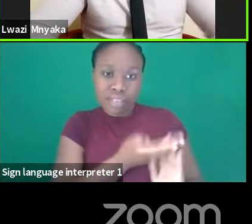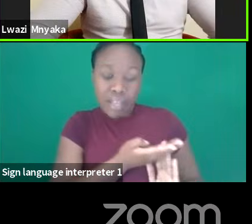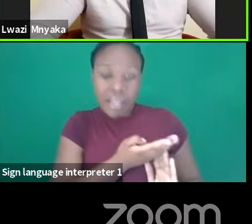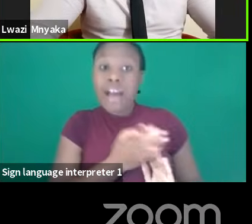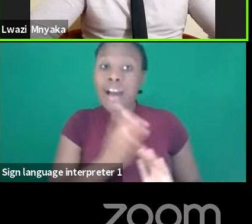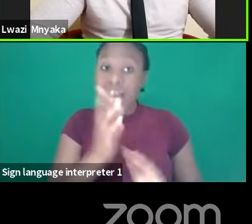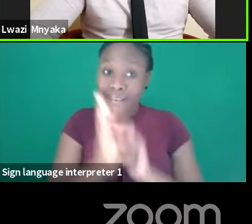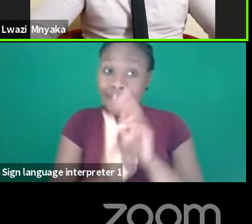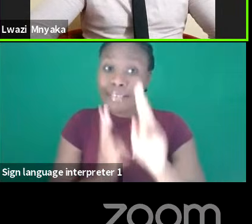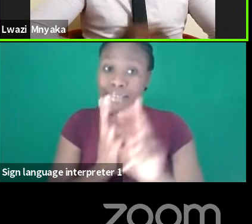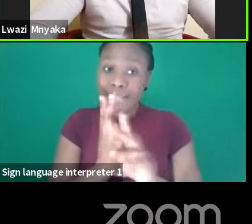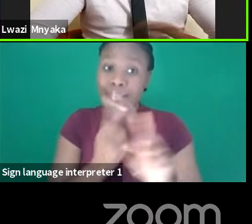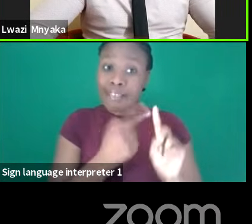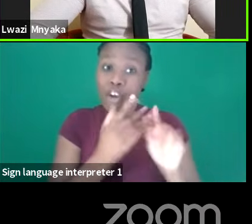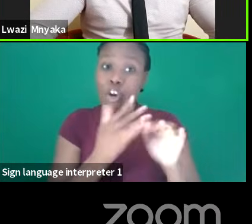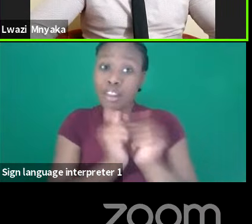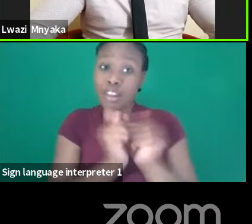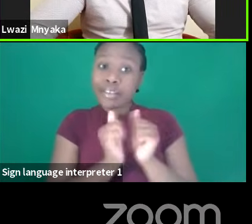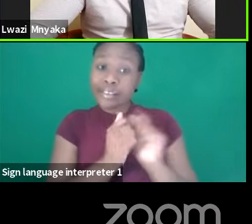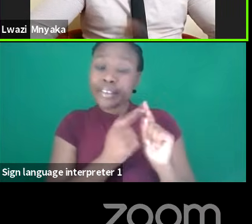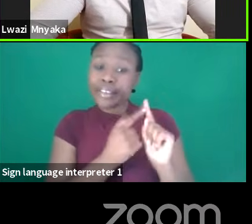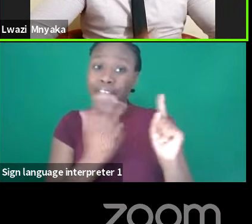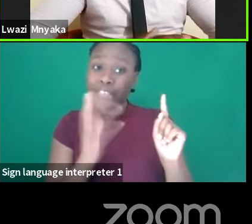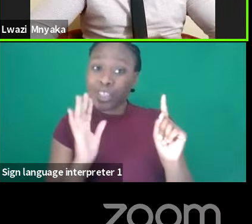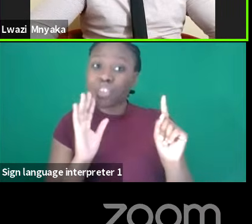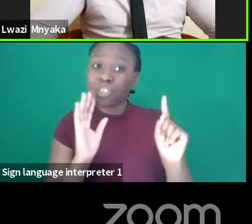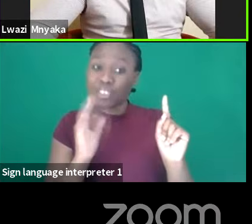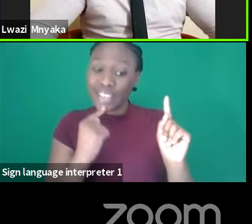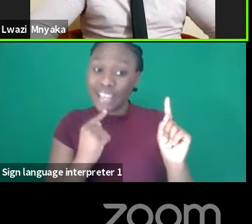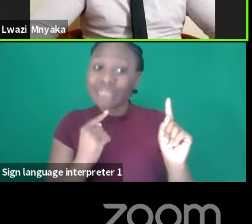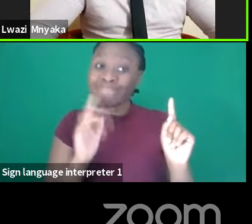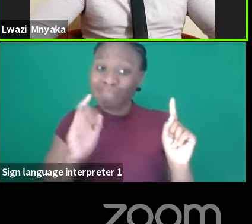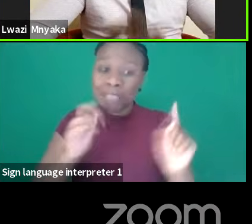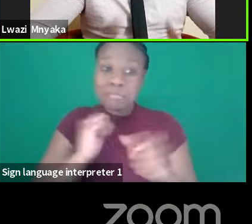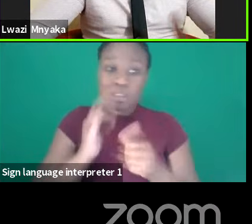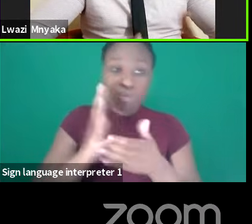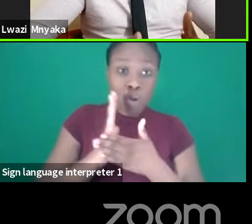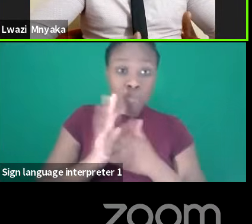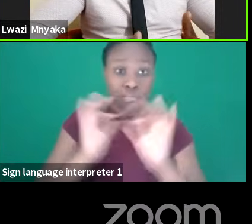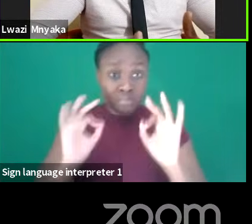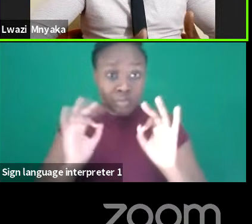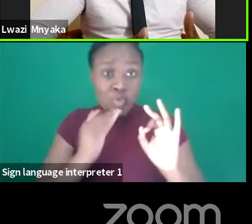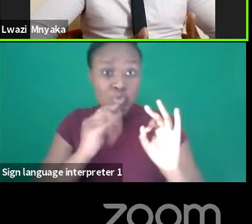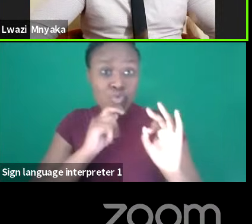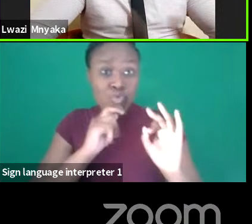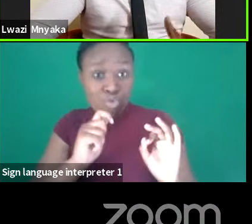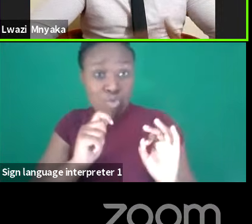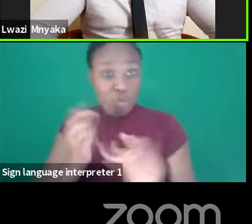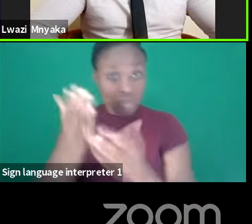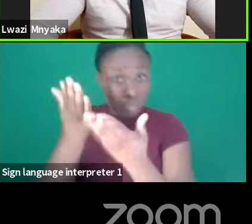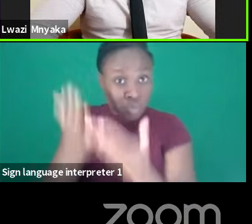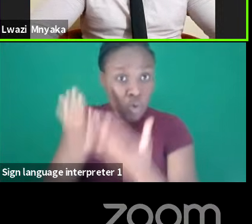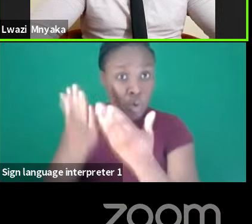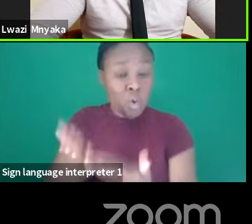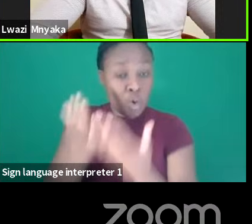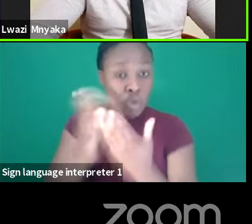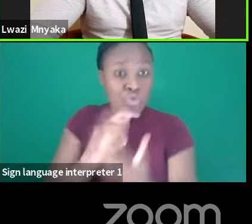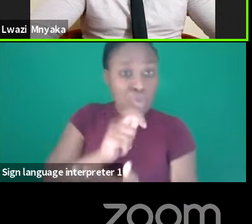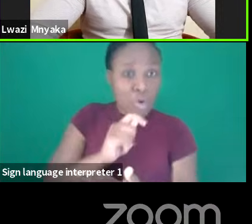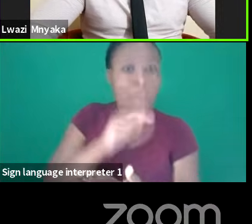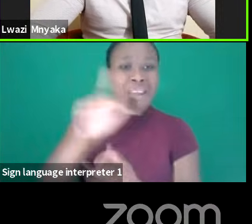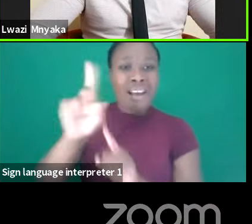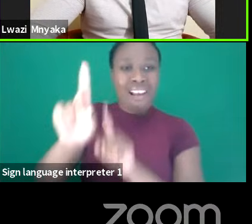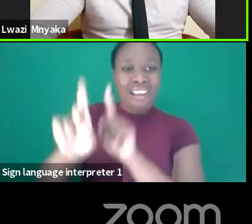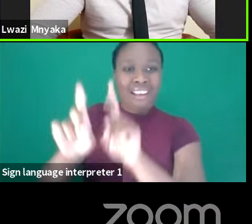colleague has mentioned there is a verification process that needs to be adhered to in order for us to satisfy ourselves that we are talking to the correct